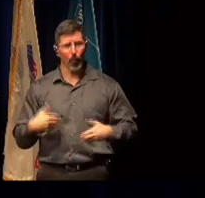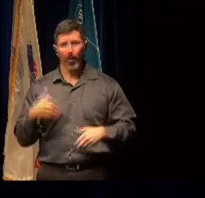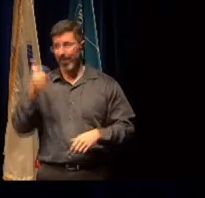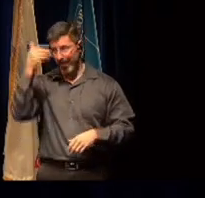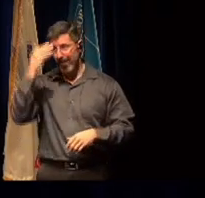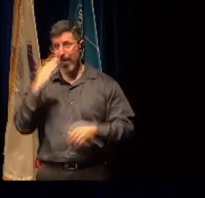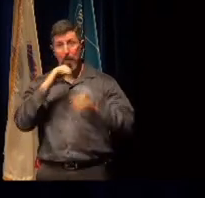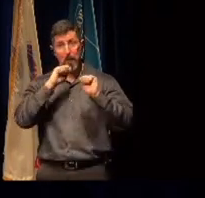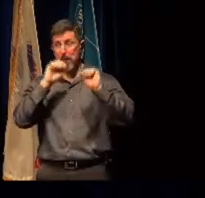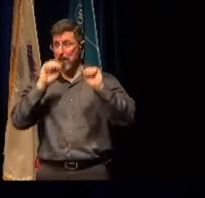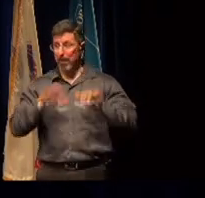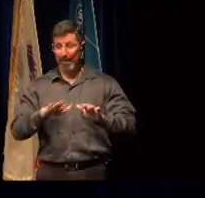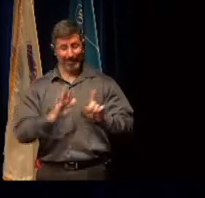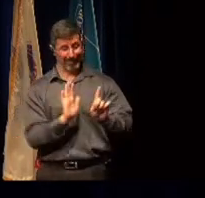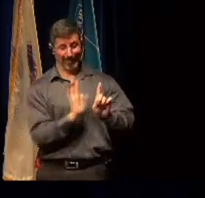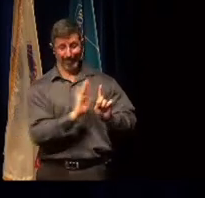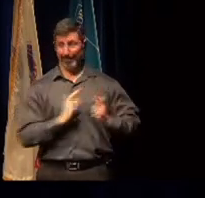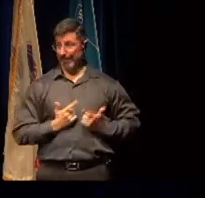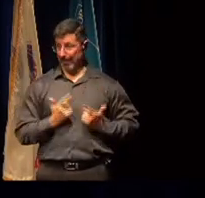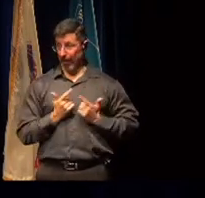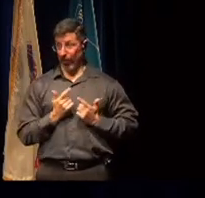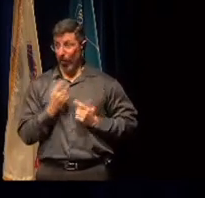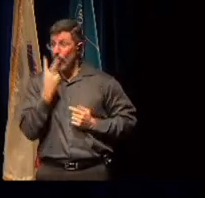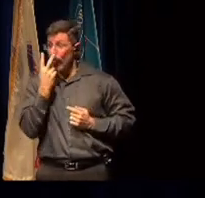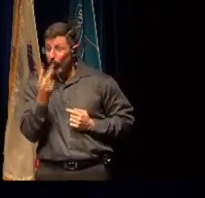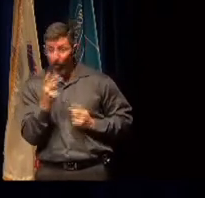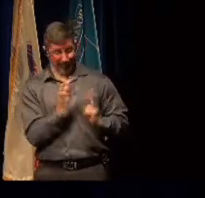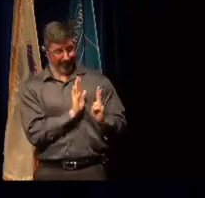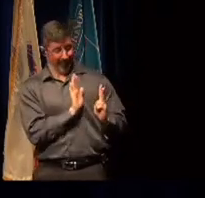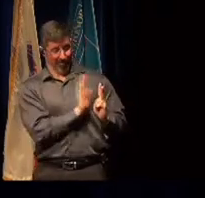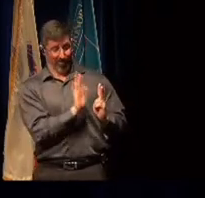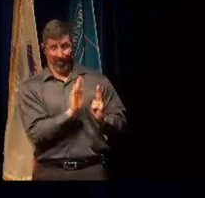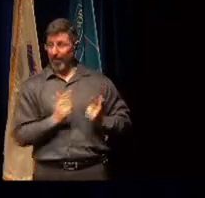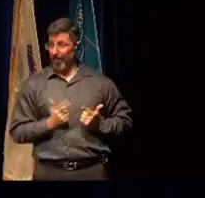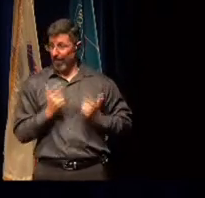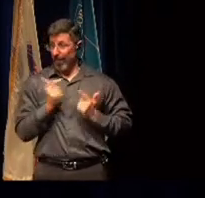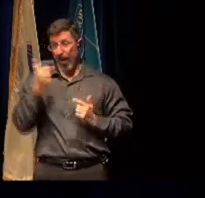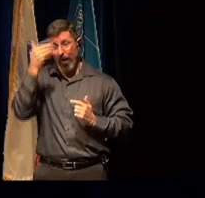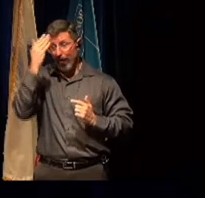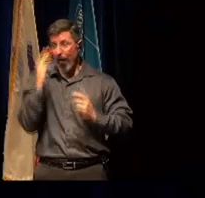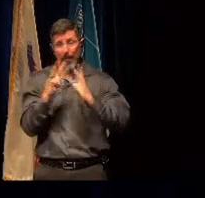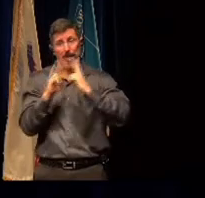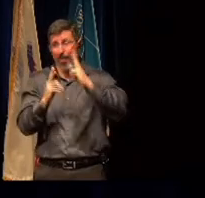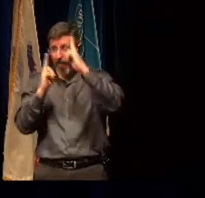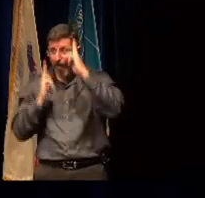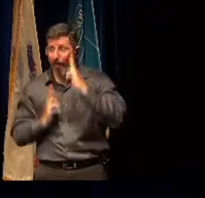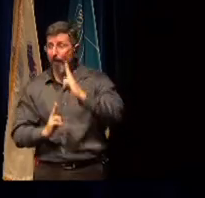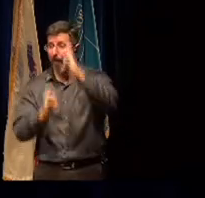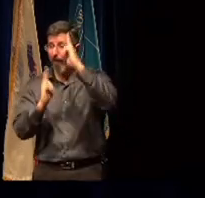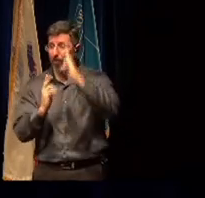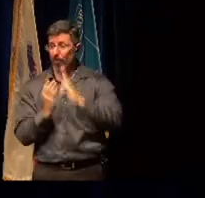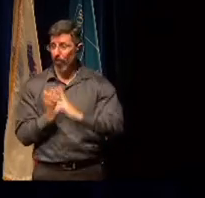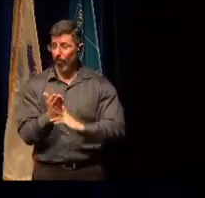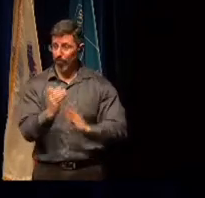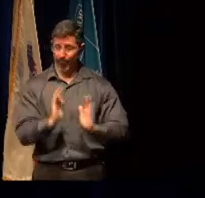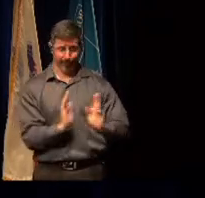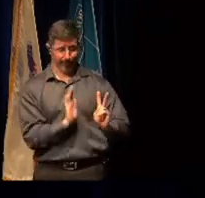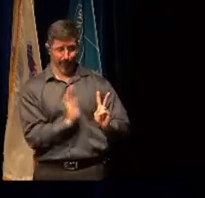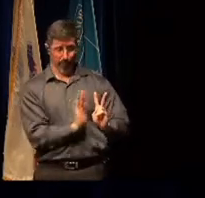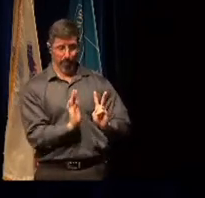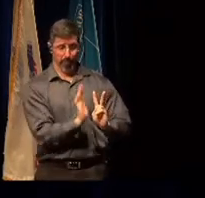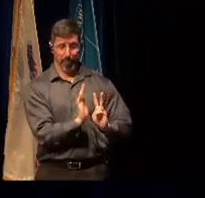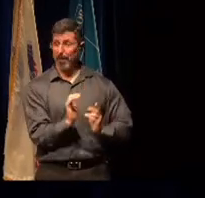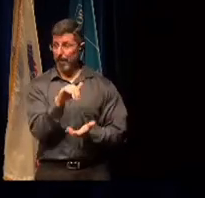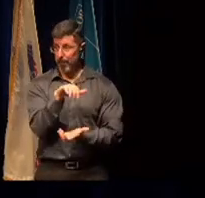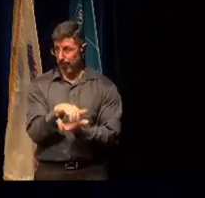beautiful life he and Lolly lived together, how much we can see that God was glorified in their marriage. If you've watched some of the